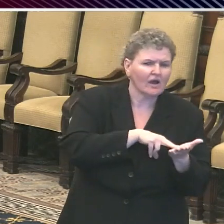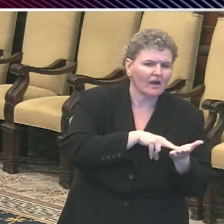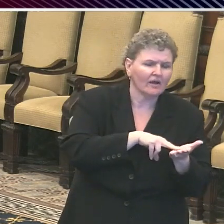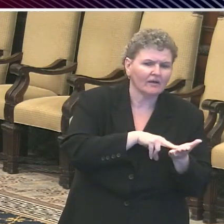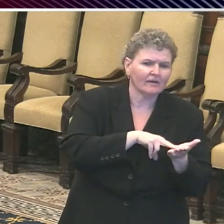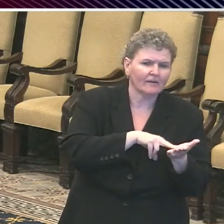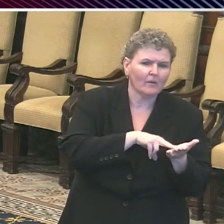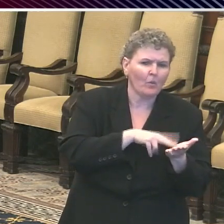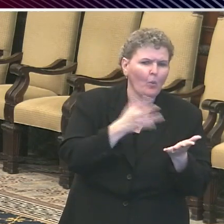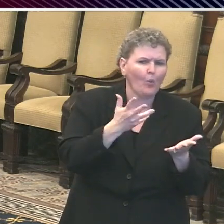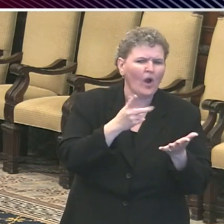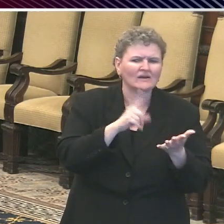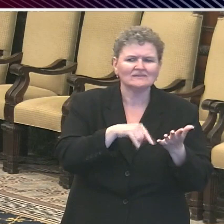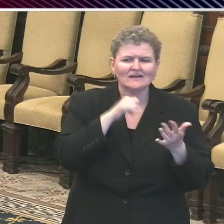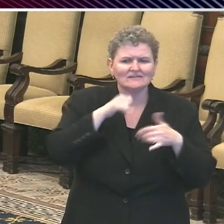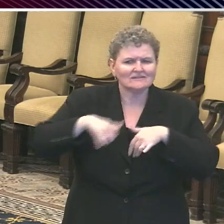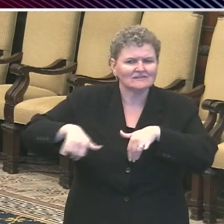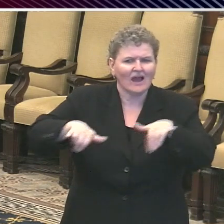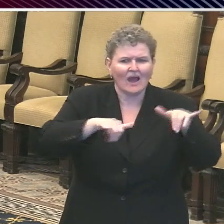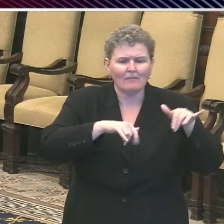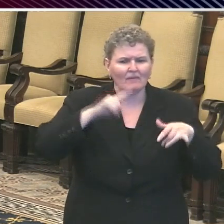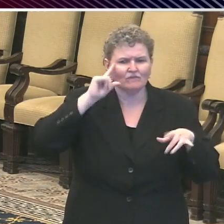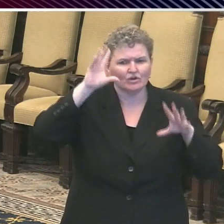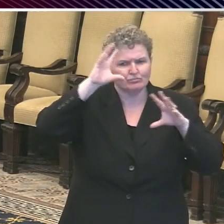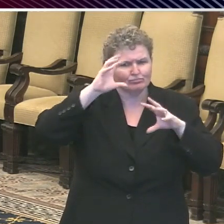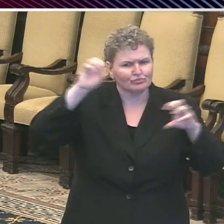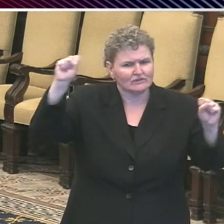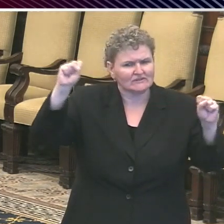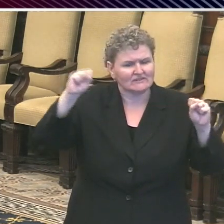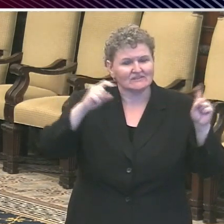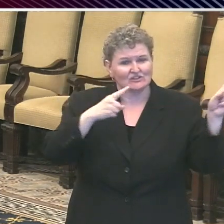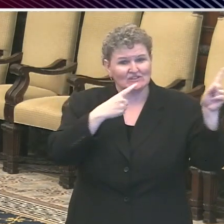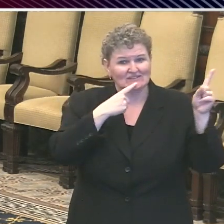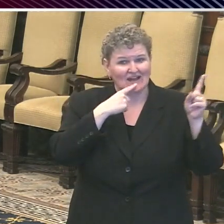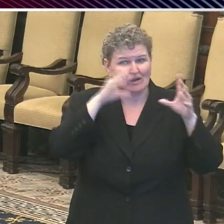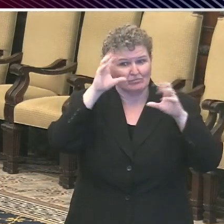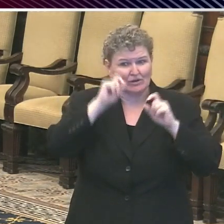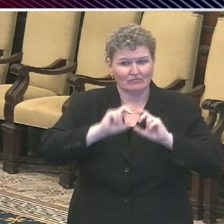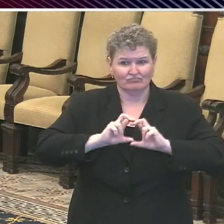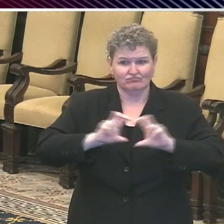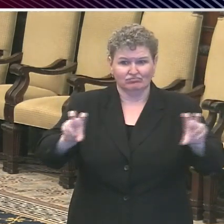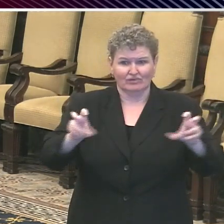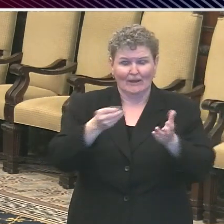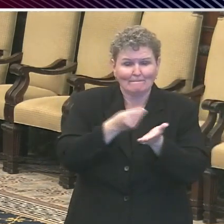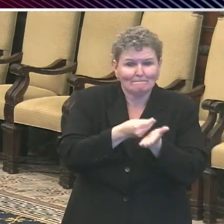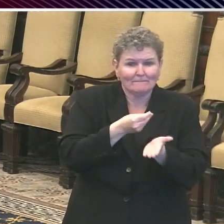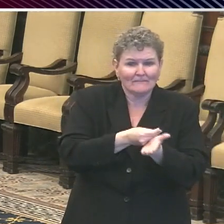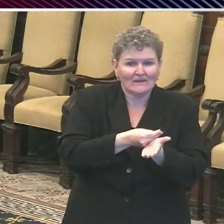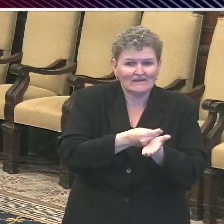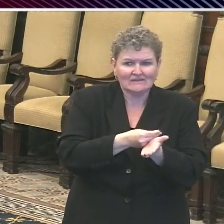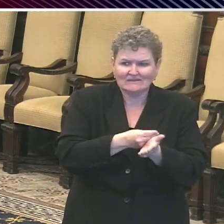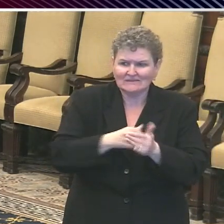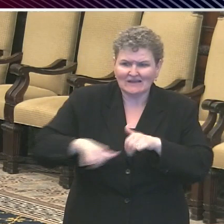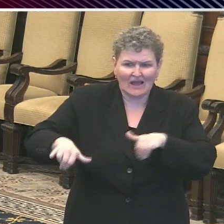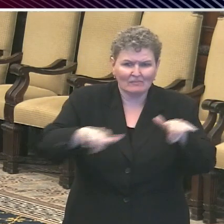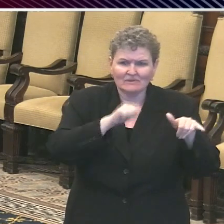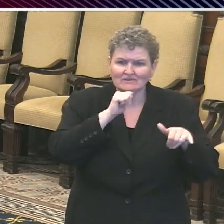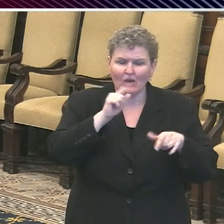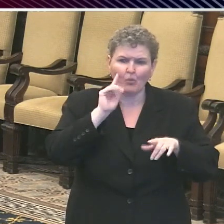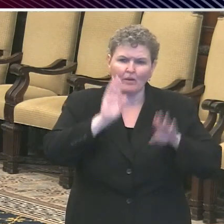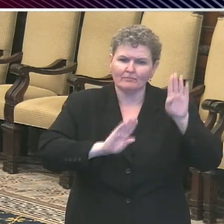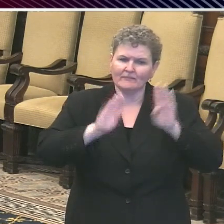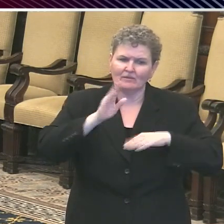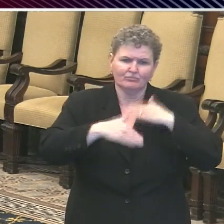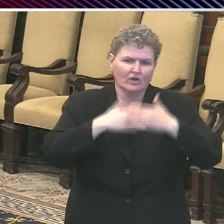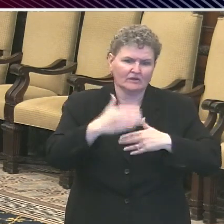The council president said that how the money is being distributed wasn't standard, that it didn't go through a bidding process. So